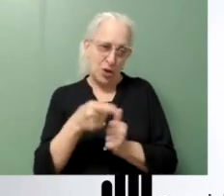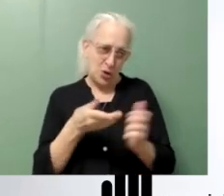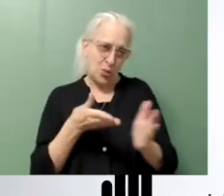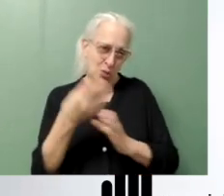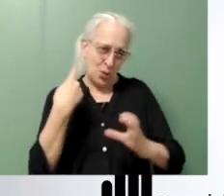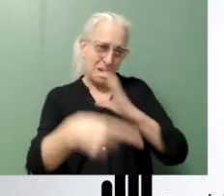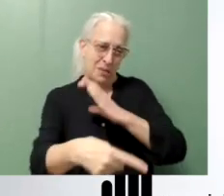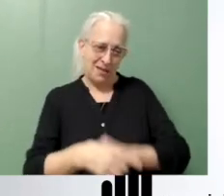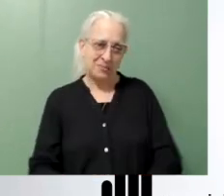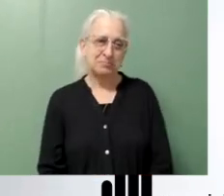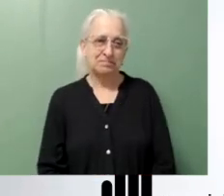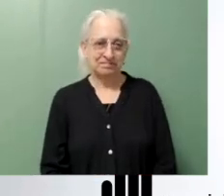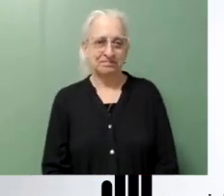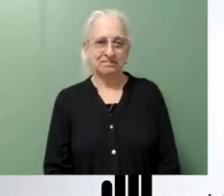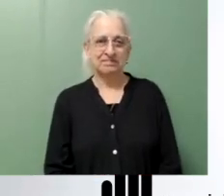email.